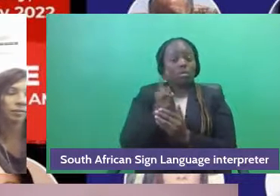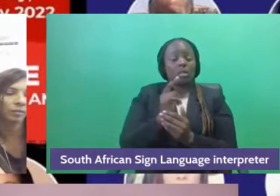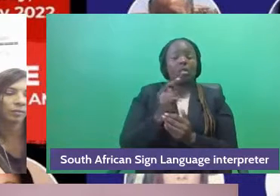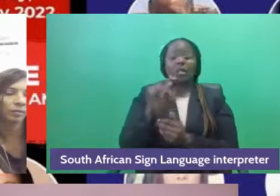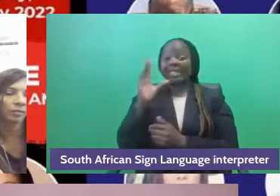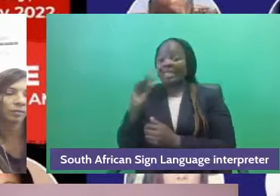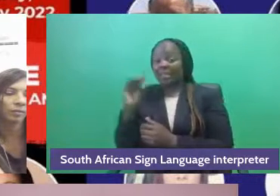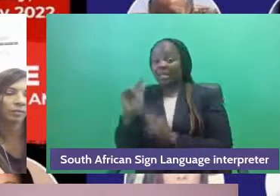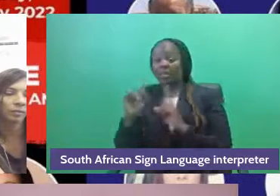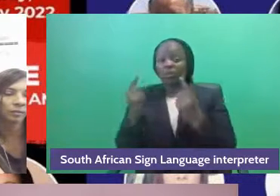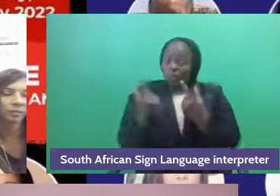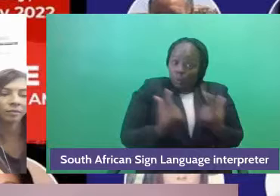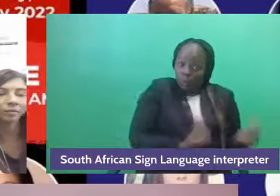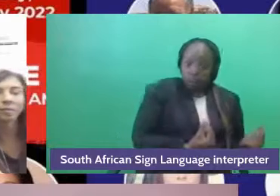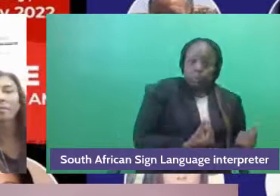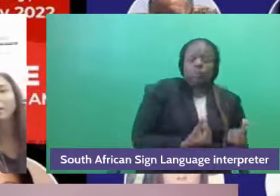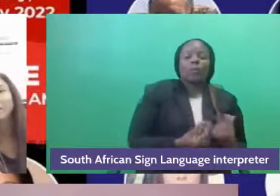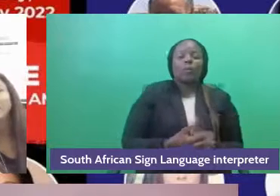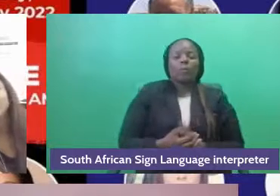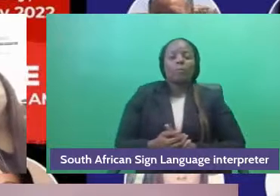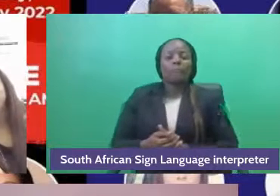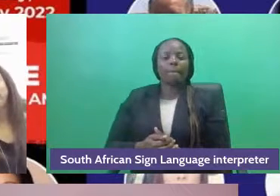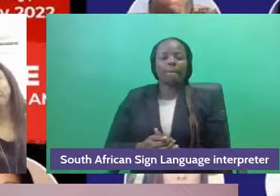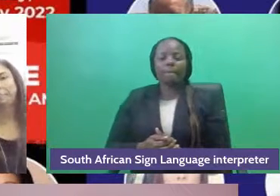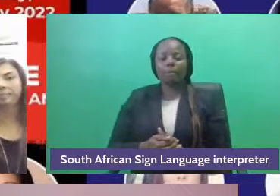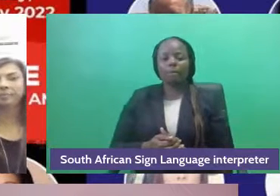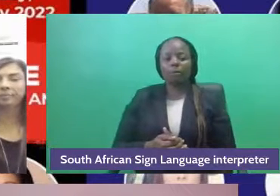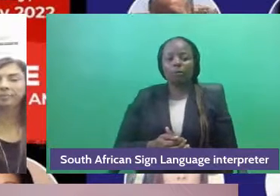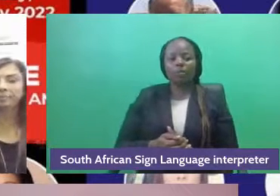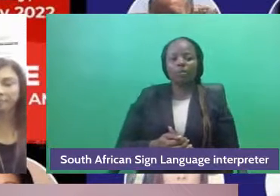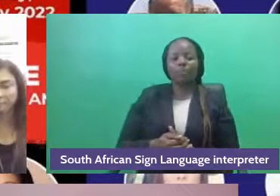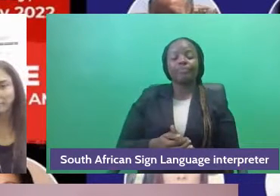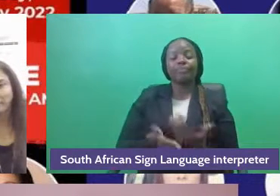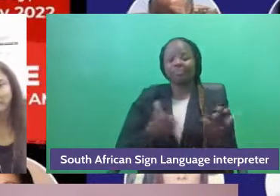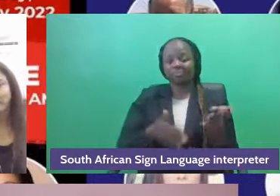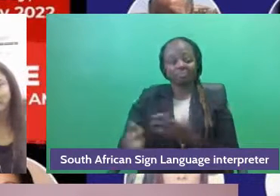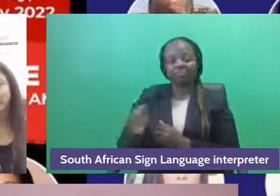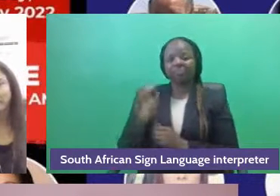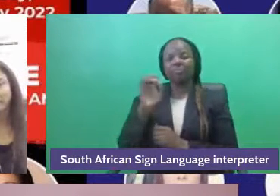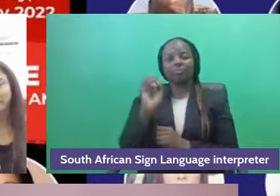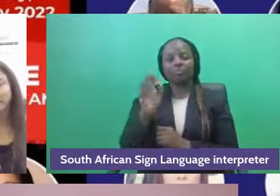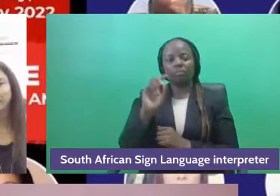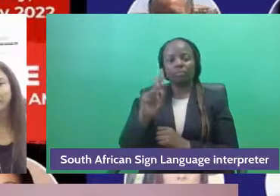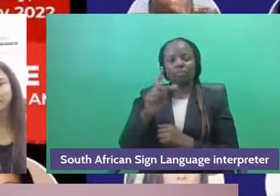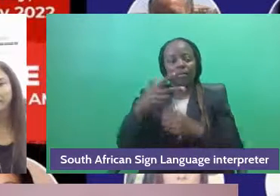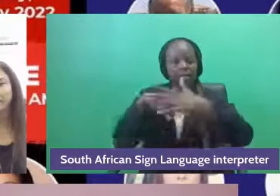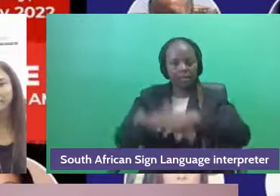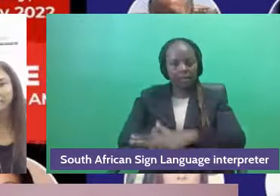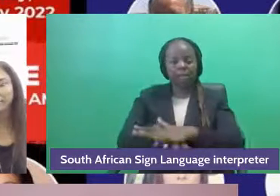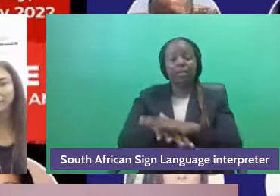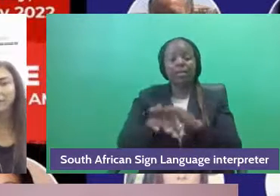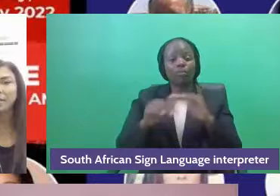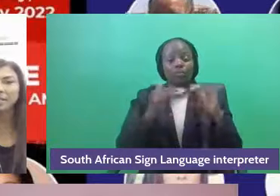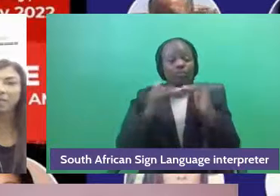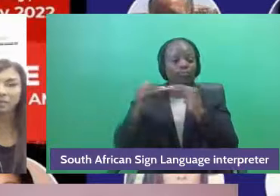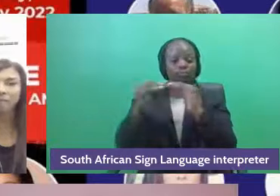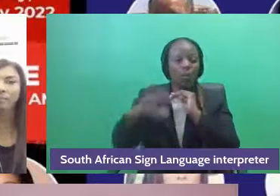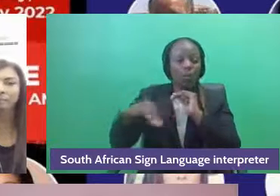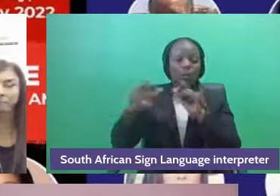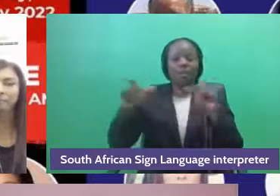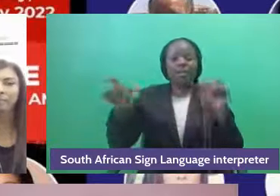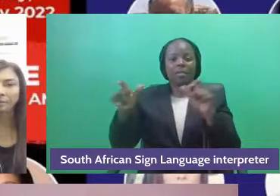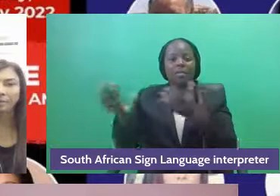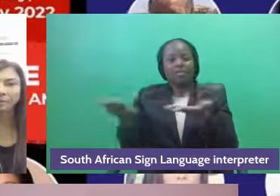of intersectionalities. So I mean inclusion and affording justice to everyone. So over to